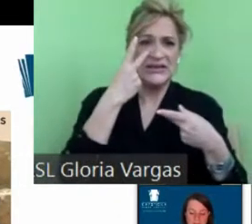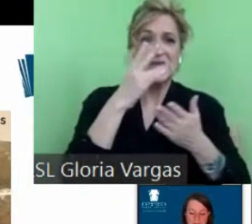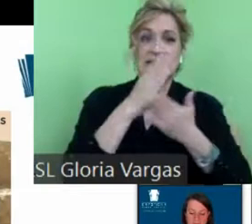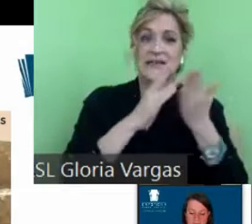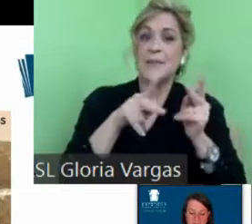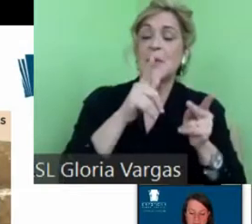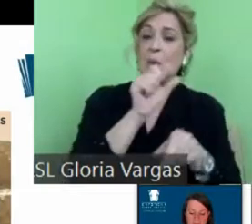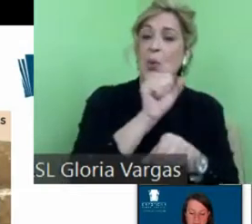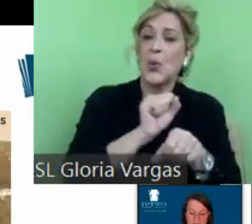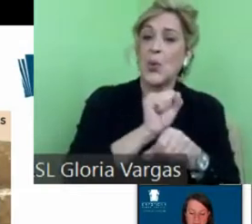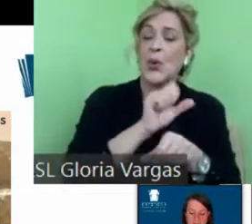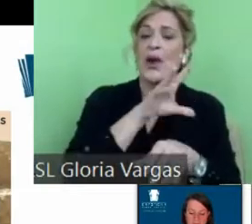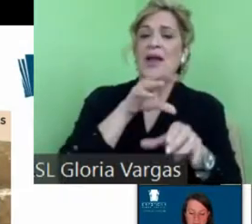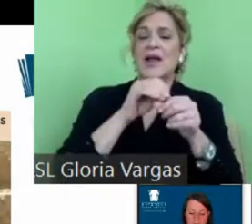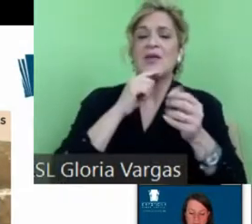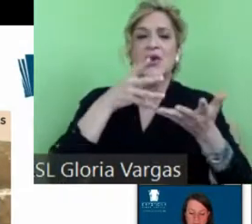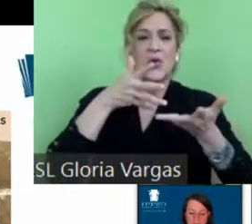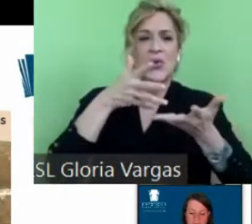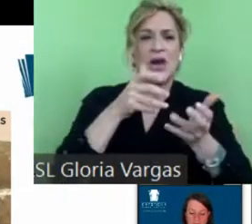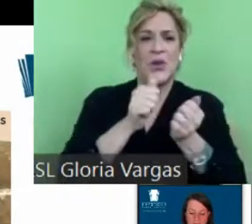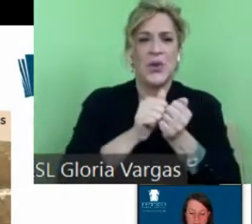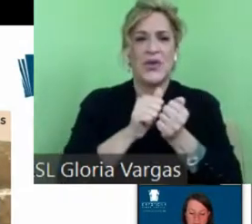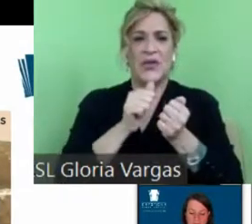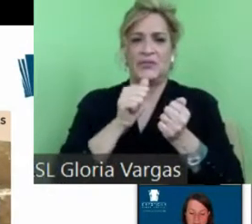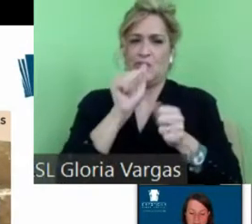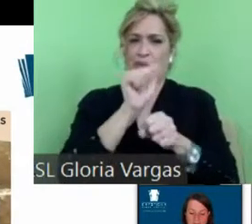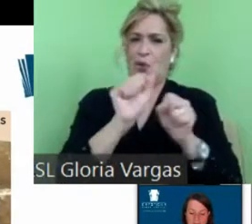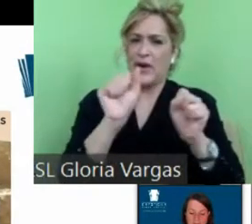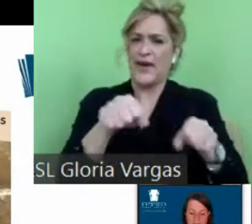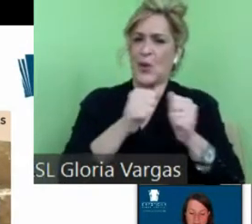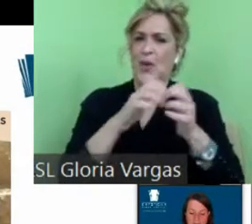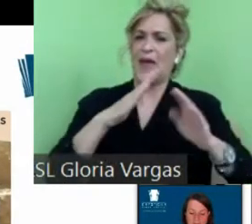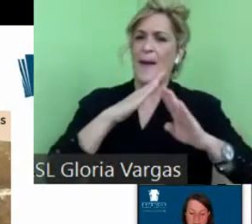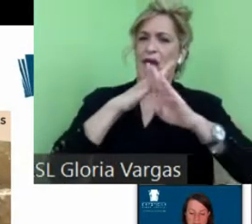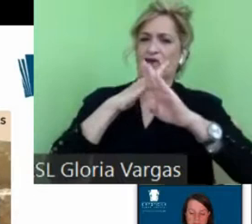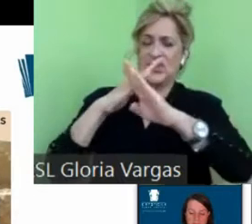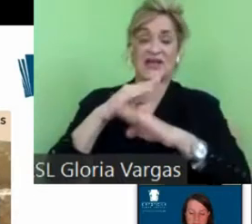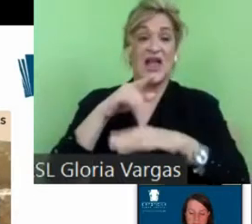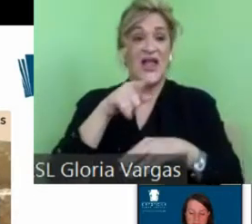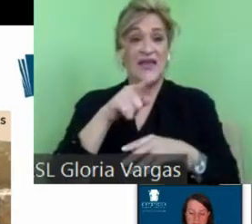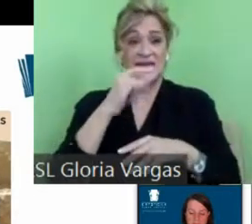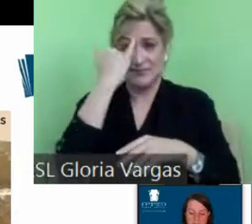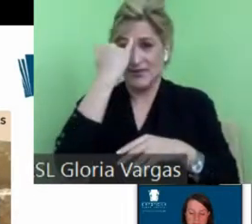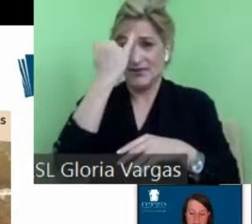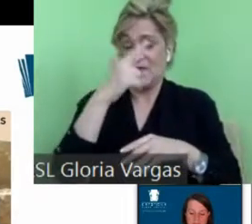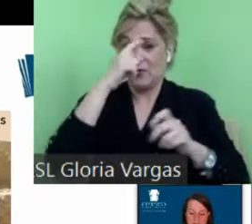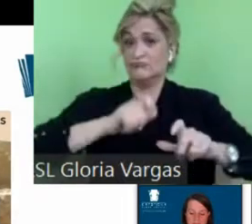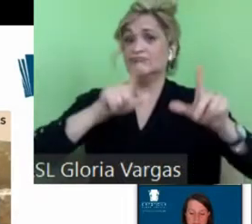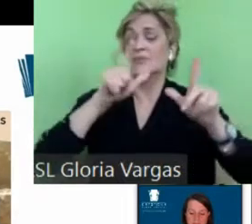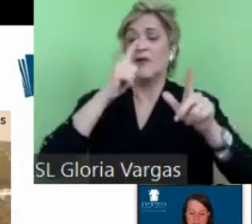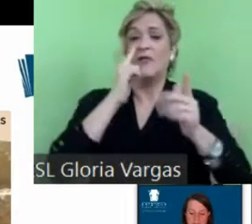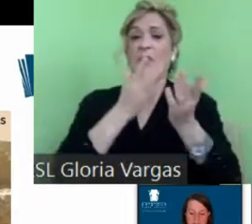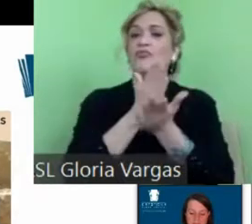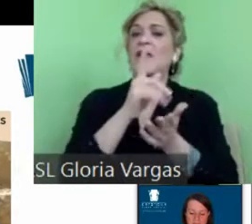of communication campaign, Work Without Barriers. The scope of this campaign was to promote rights of persons with